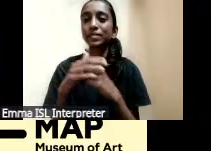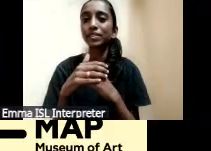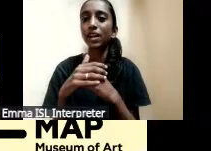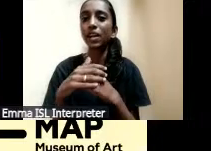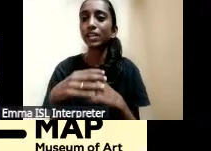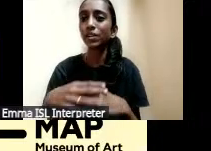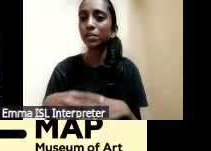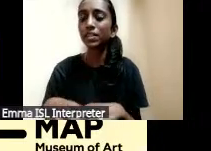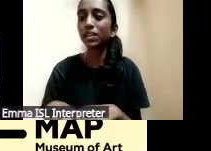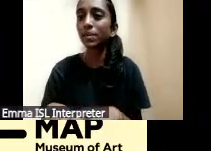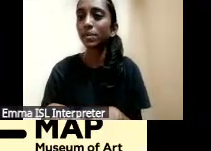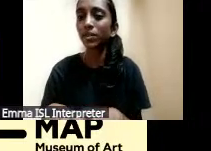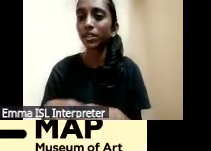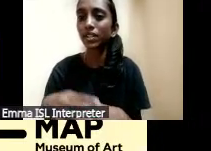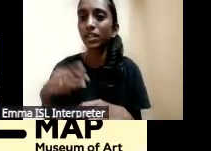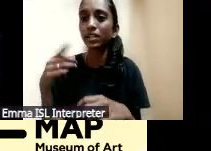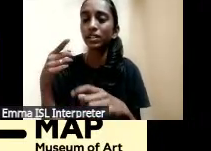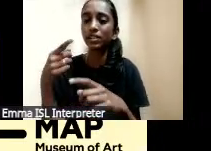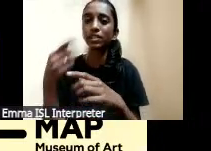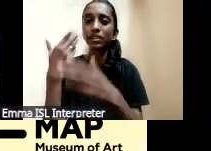Asian paintings history.